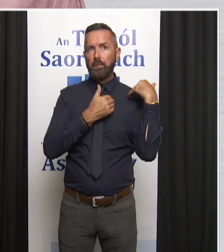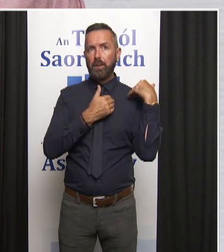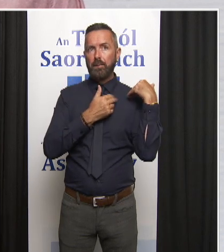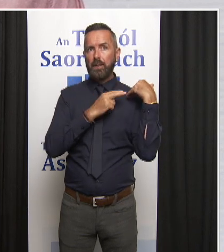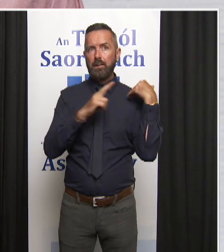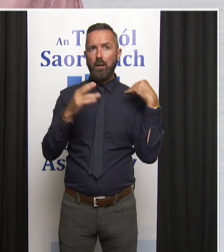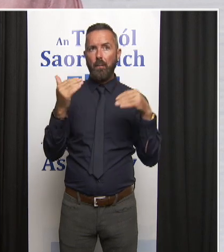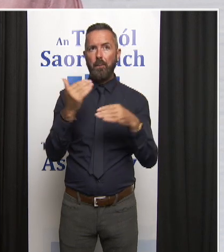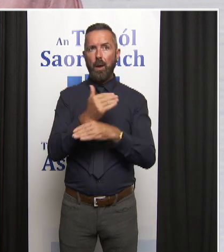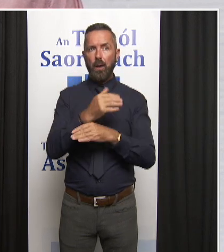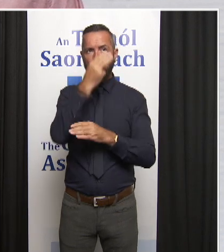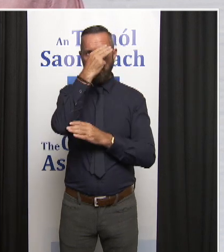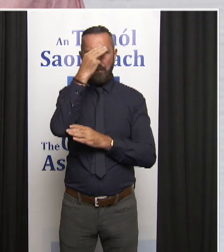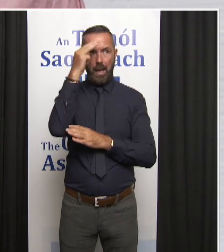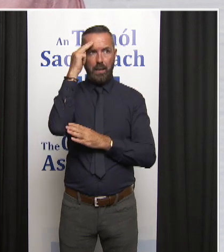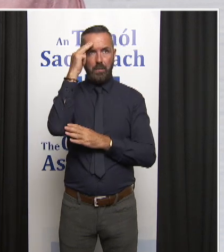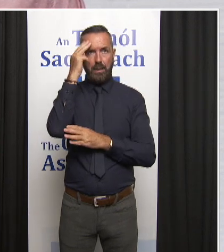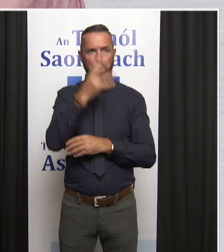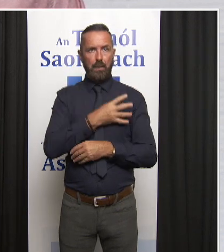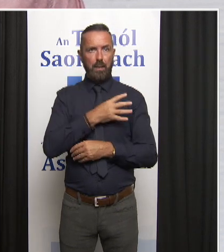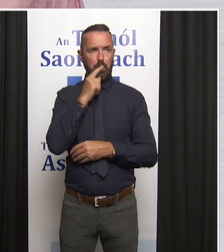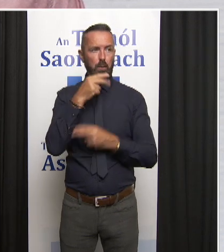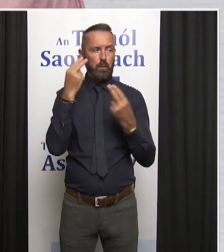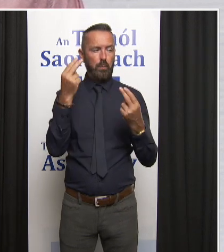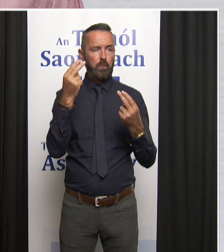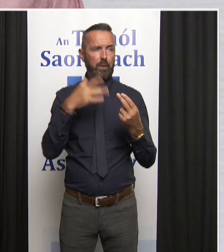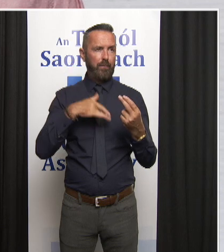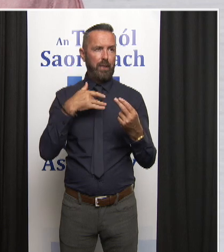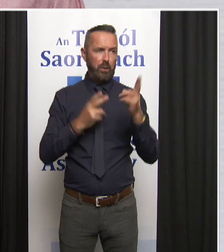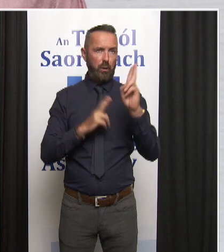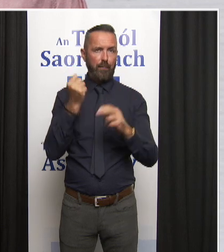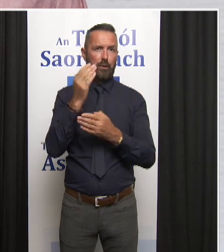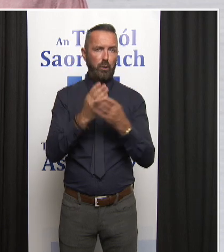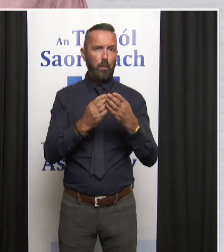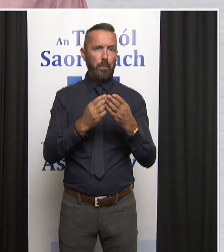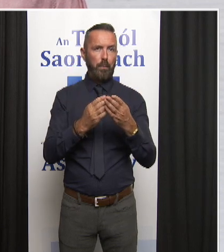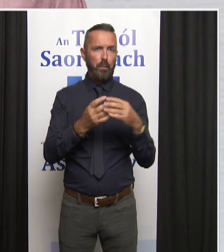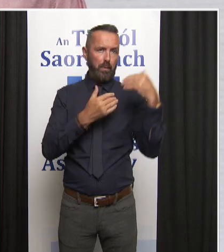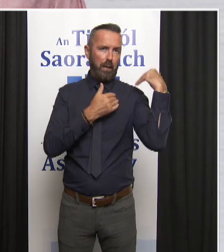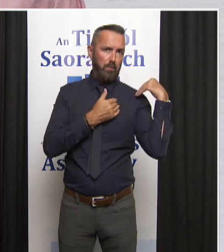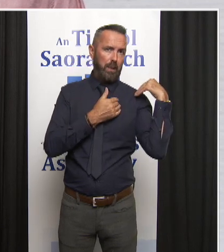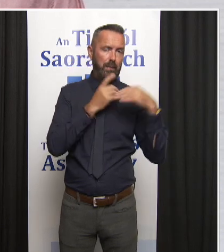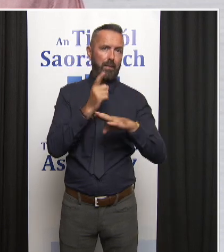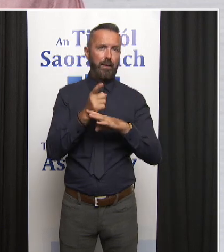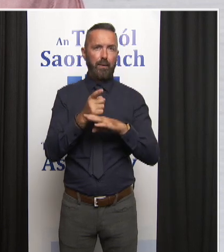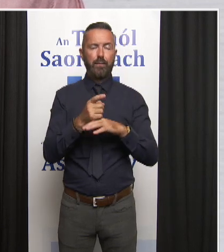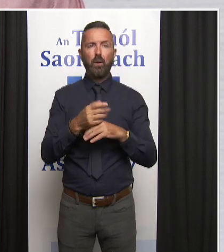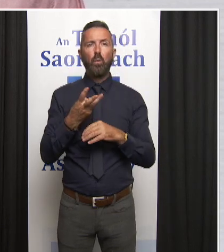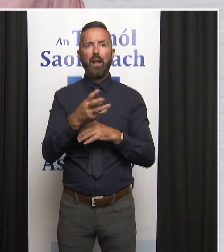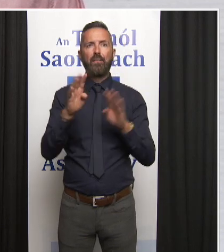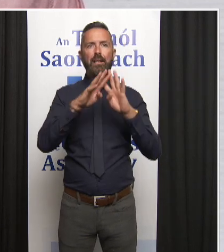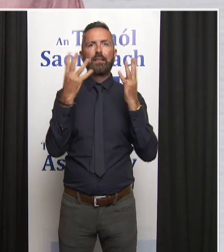by an oversight or monitoring committee, but that's why we liked B, because it has accountability built in. It has an assembly that's already going to keep them accountable, or at least try